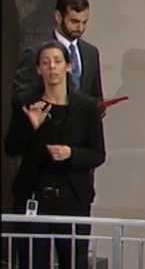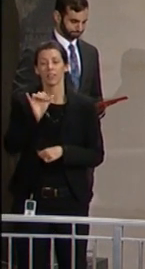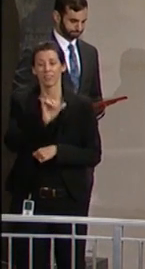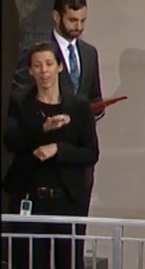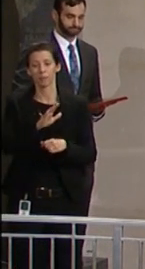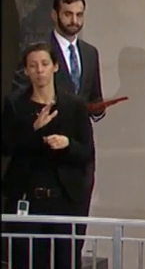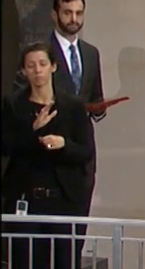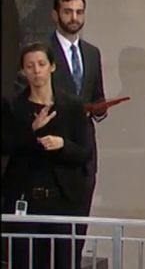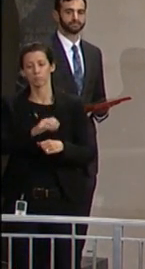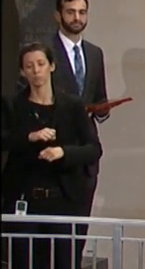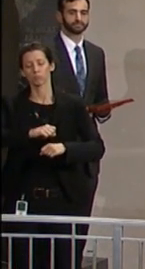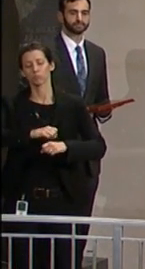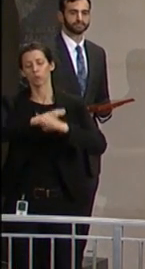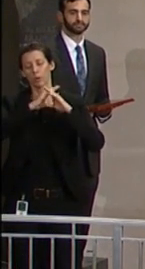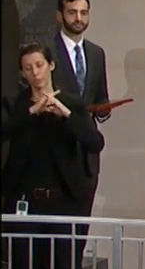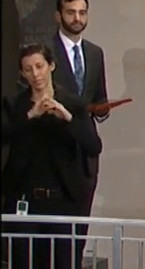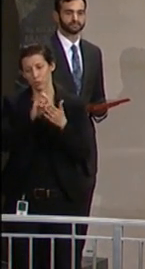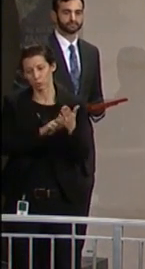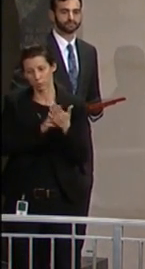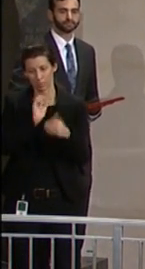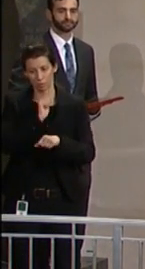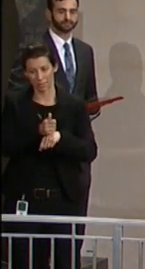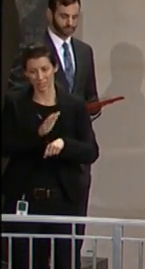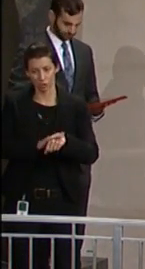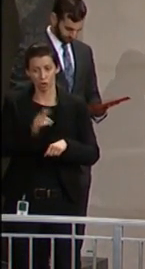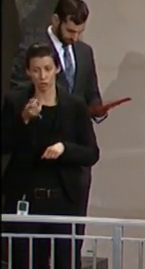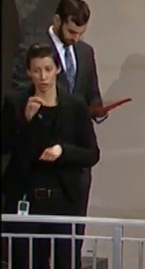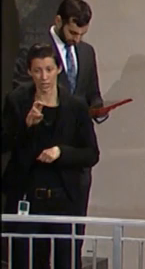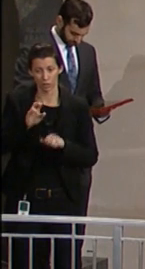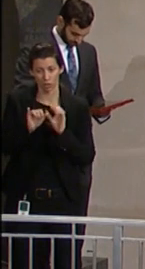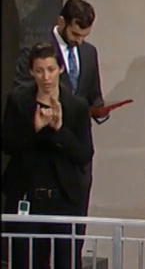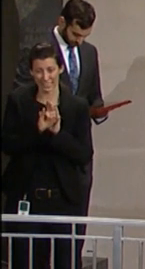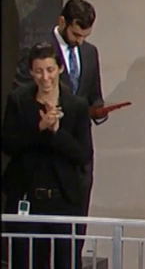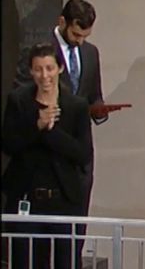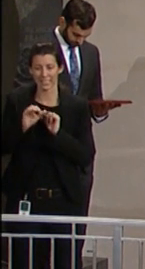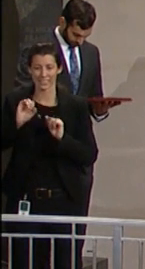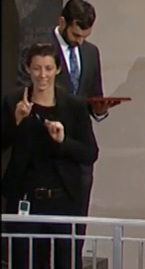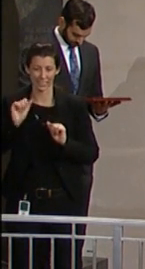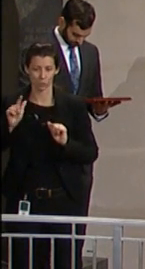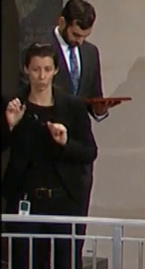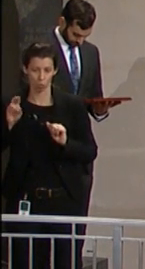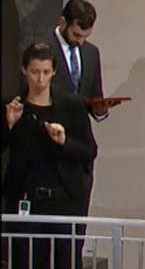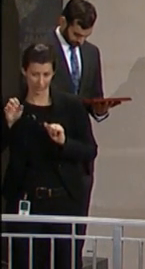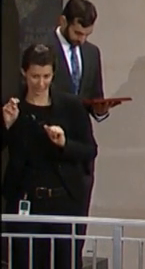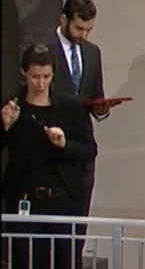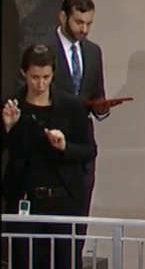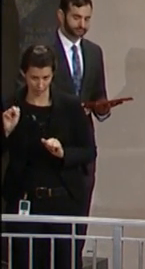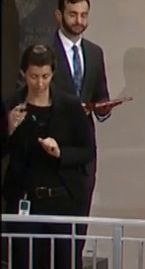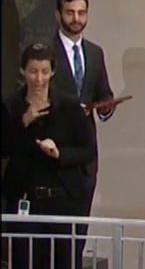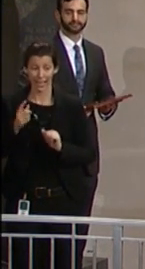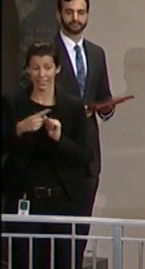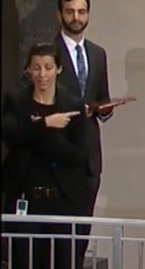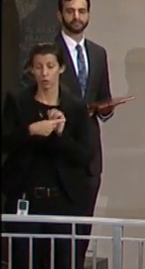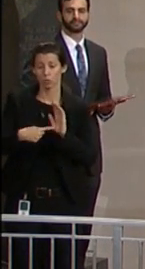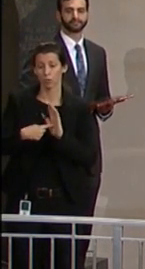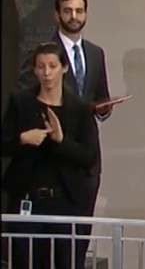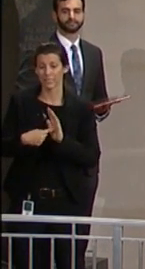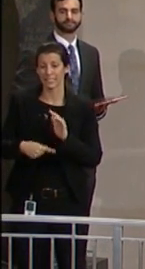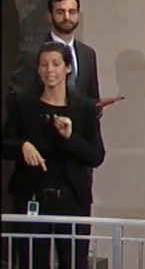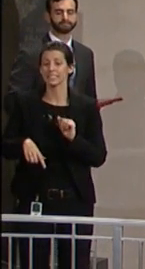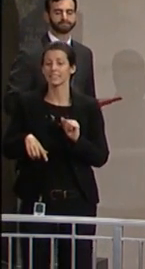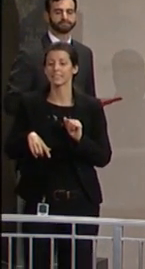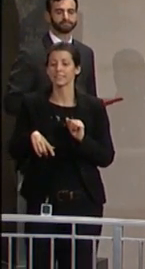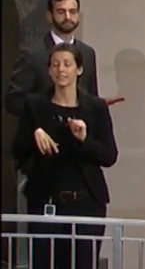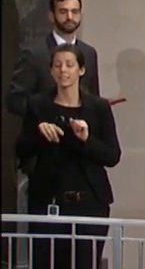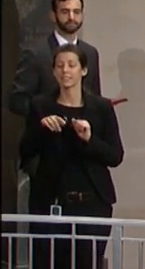prohibiting discrimination on the basis of gender identity and sexual orientation, as well as representing same-sex couples from Tennessee